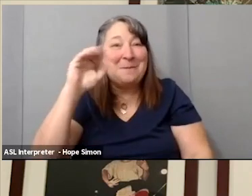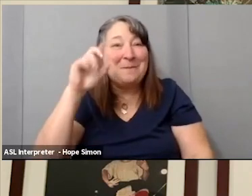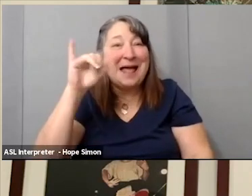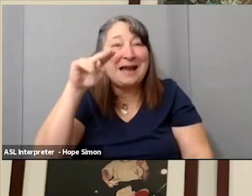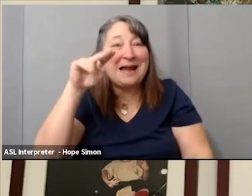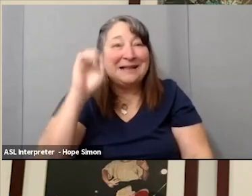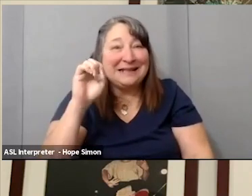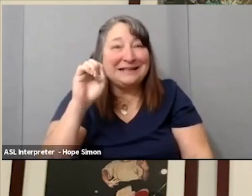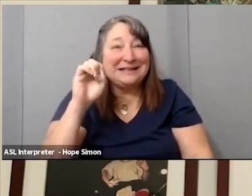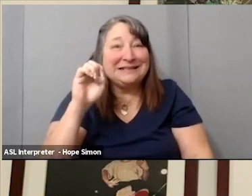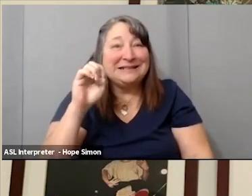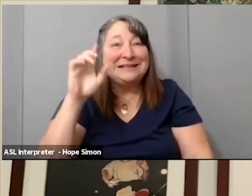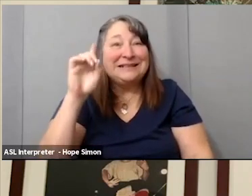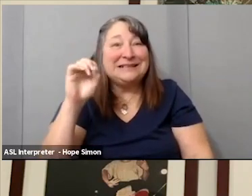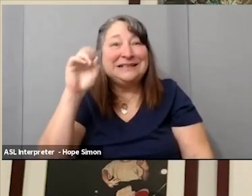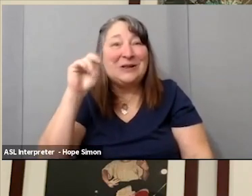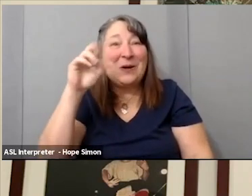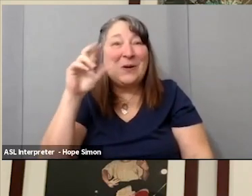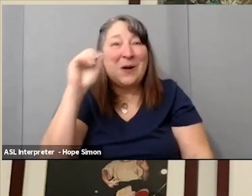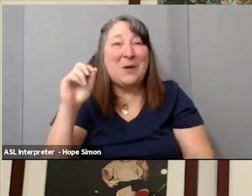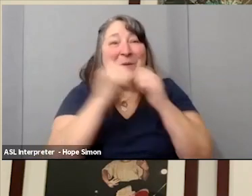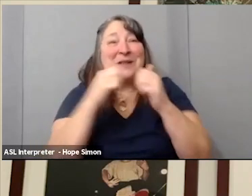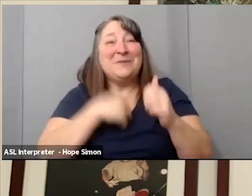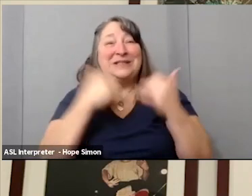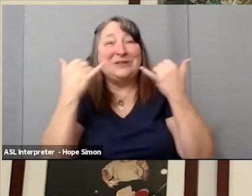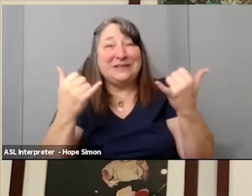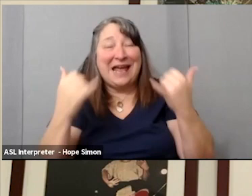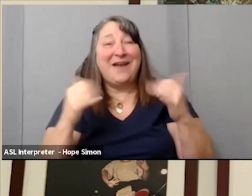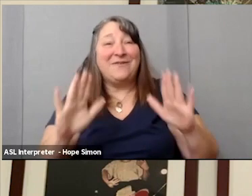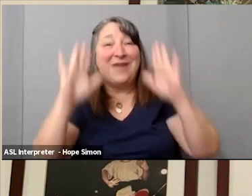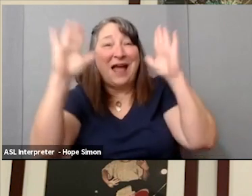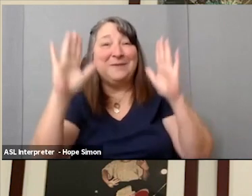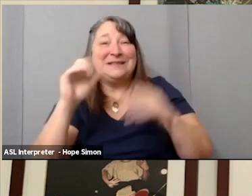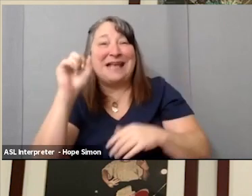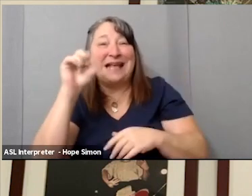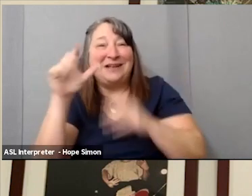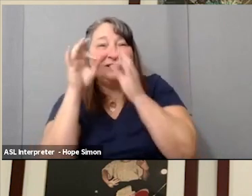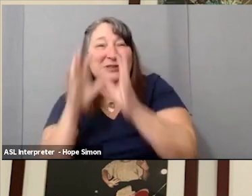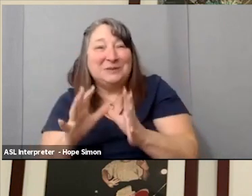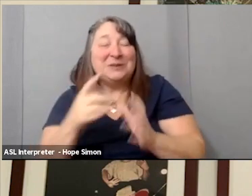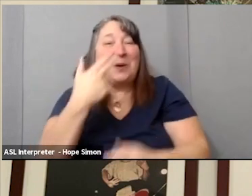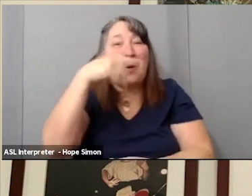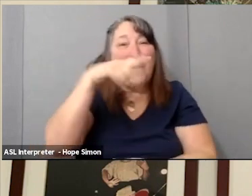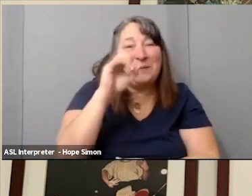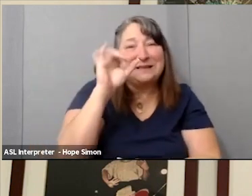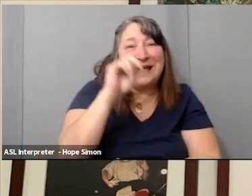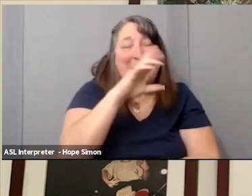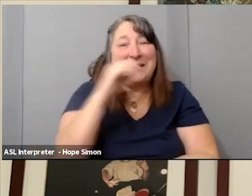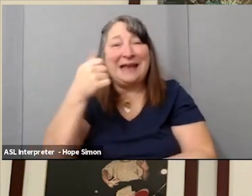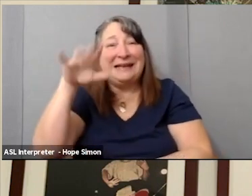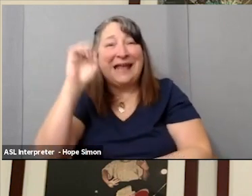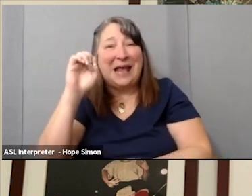Nonno, CEO of the Institute. And with me today are our fabulous ASL interpreters, Hope Simon and Gabe